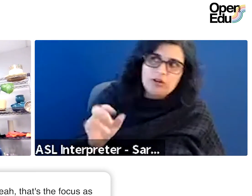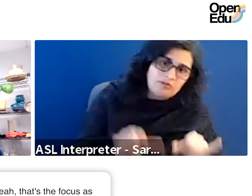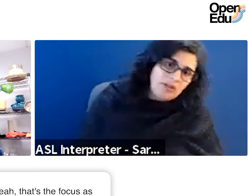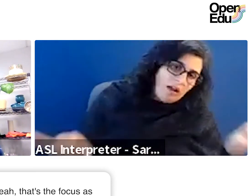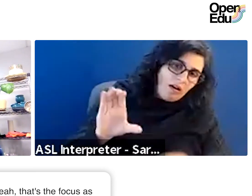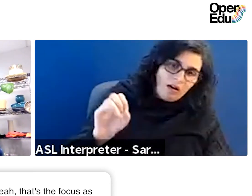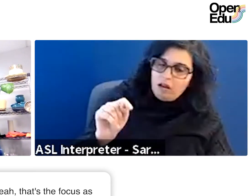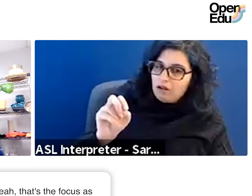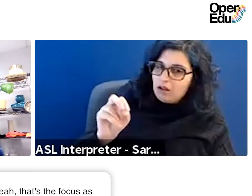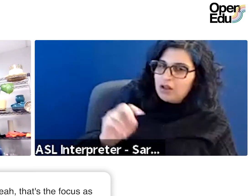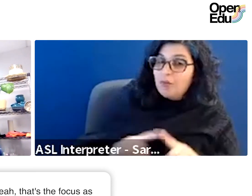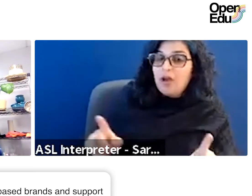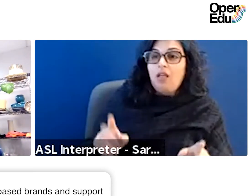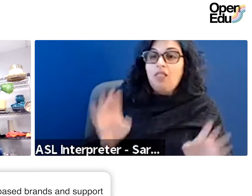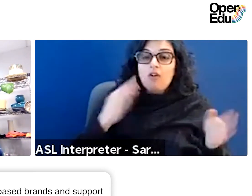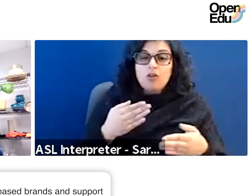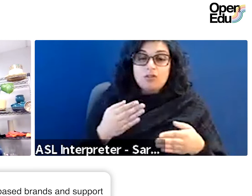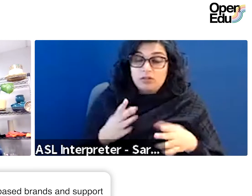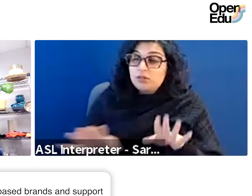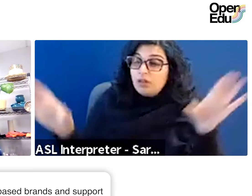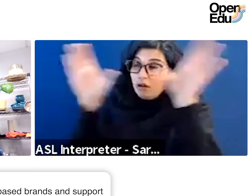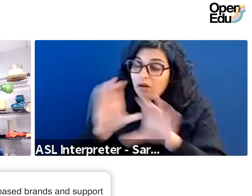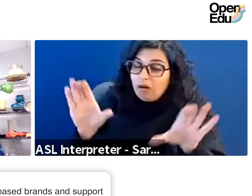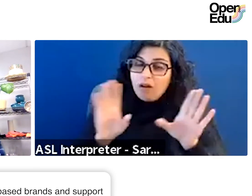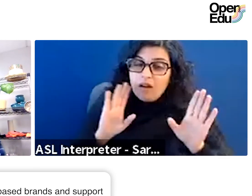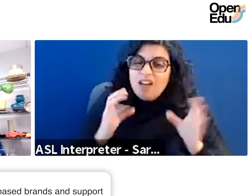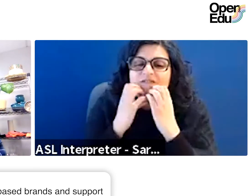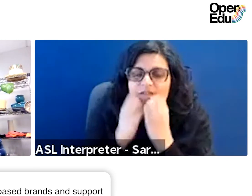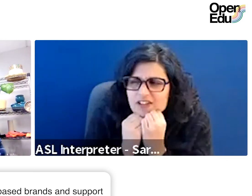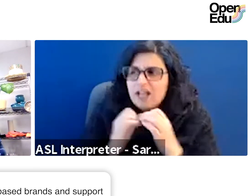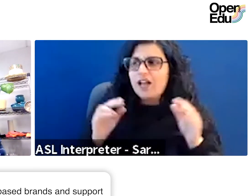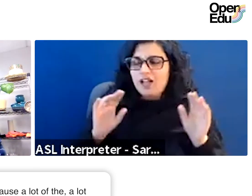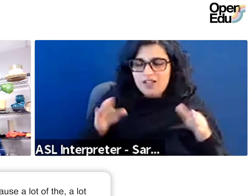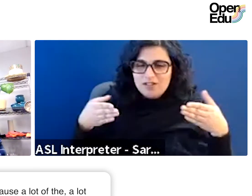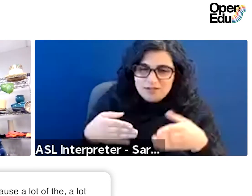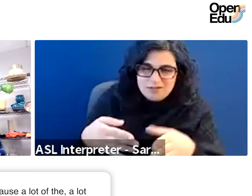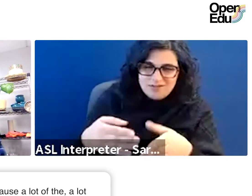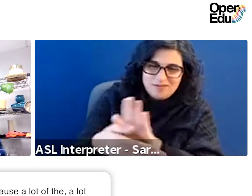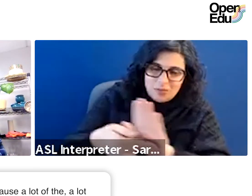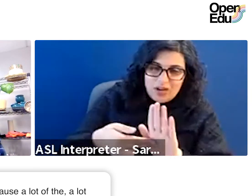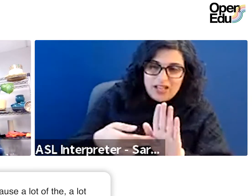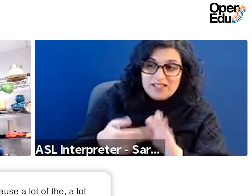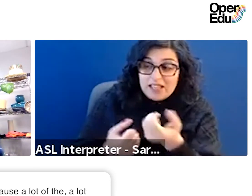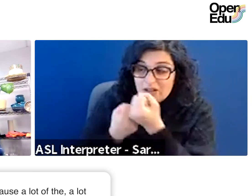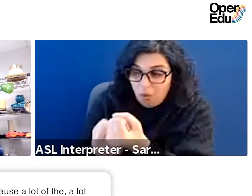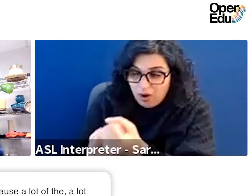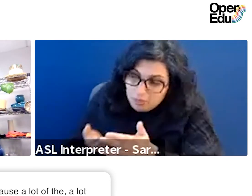the focus, as you find these really values-based brands and support them as they switch to circular, because a lot